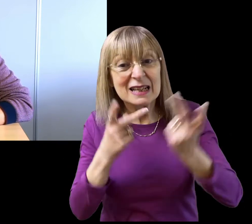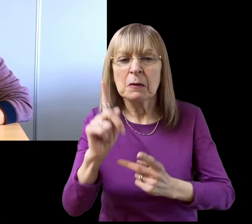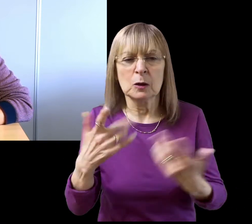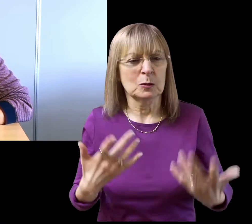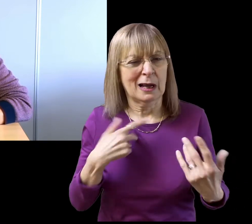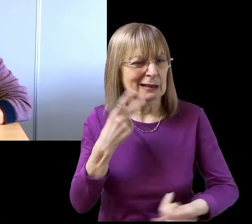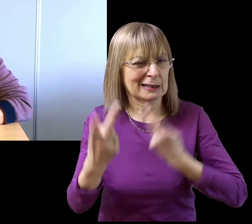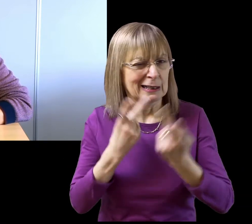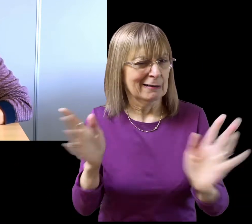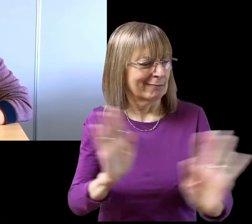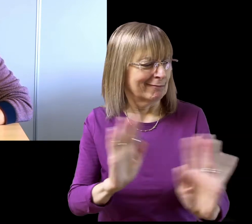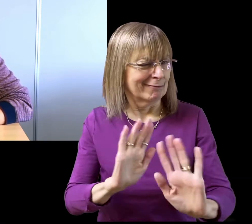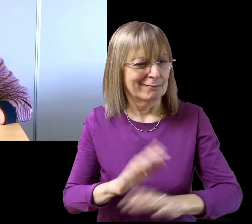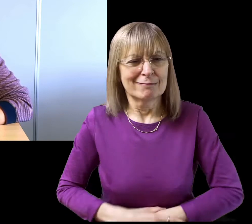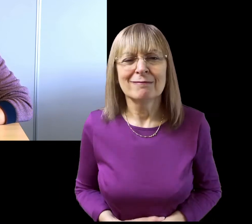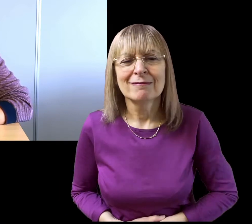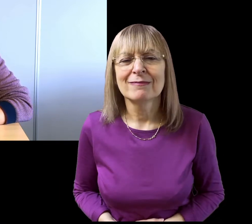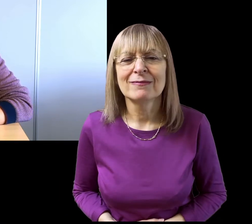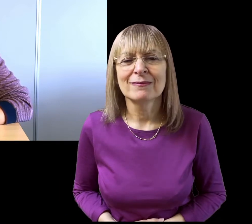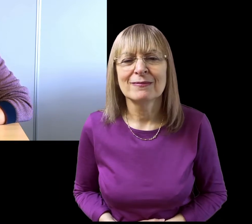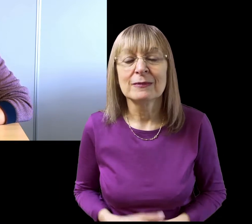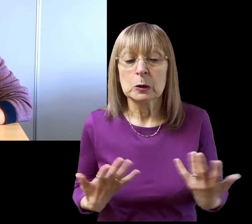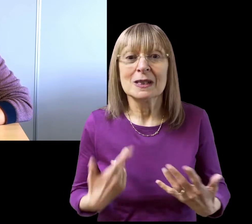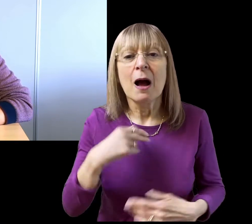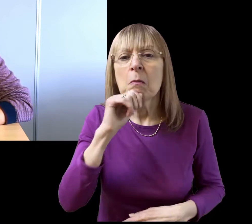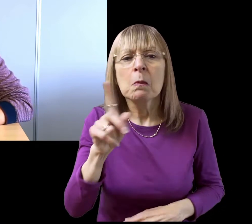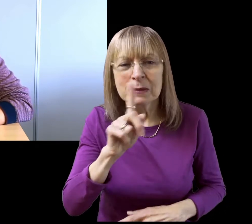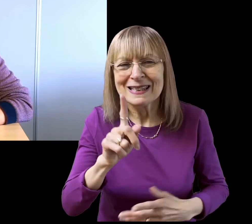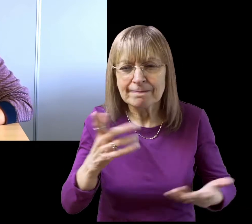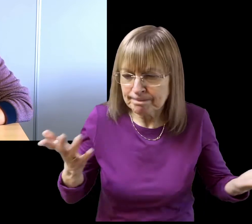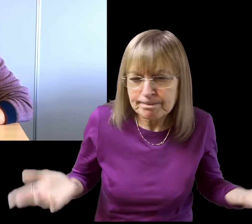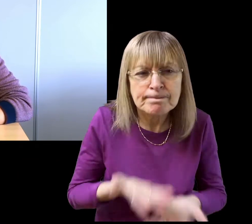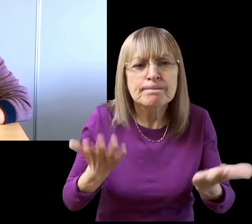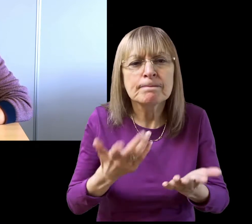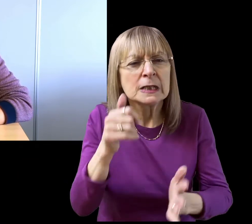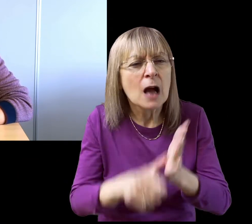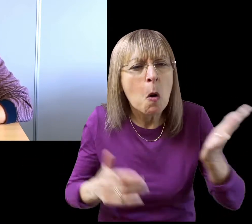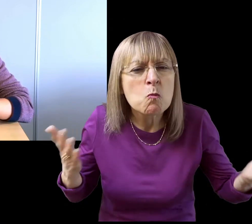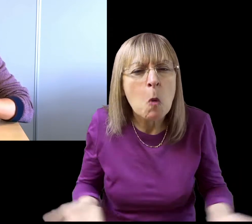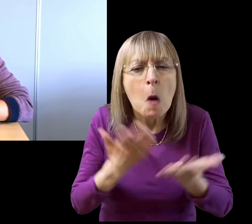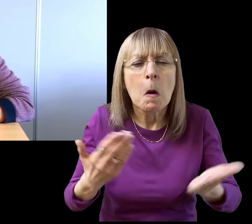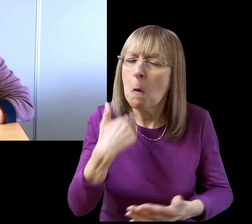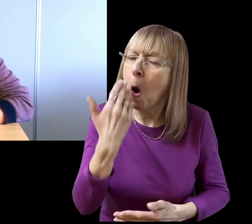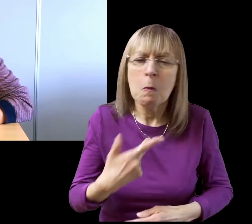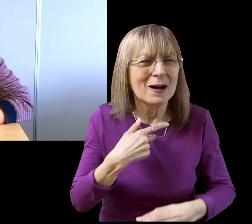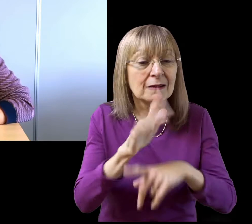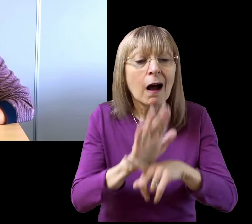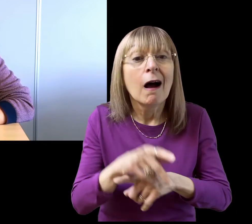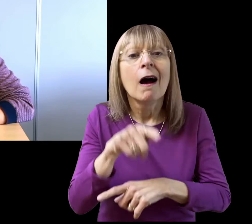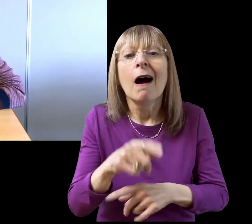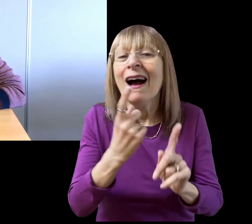not going to be doing any singing today, not really. What I'm going to do today to start you off with, as a warm-up, I do this at the start of